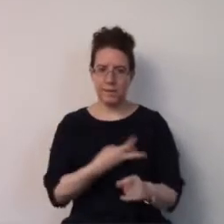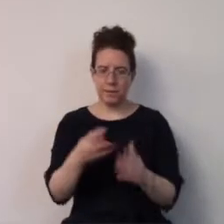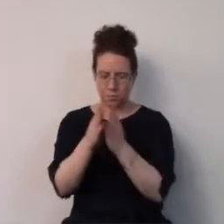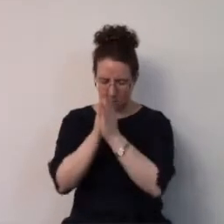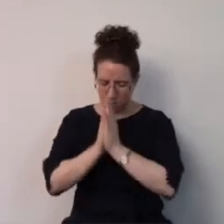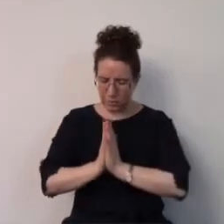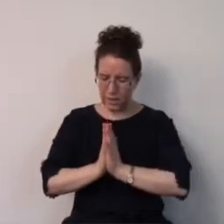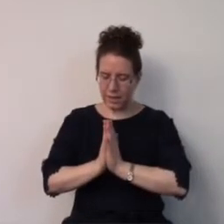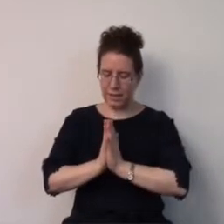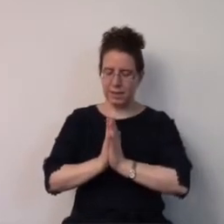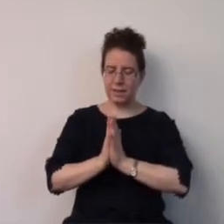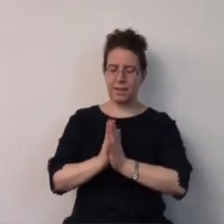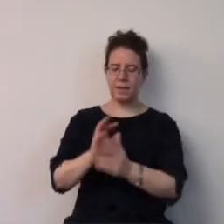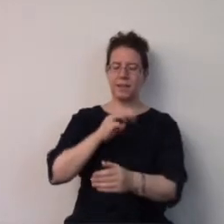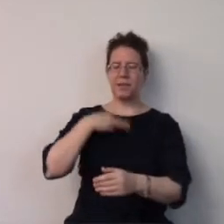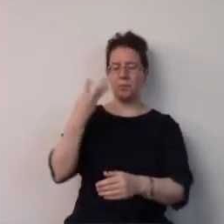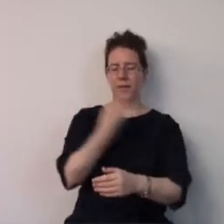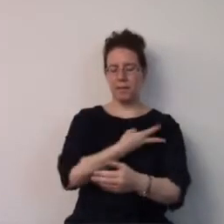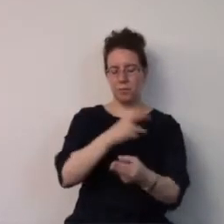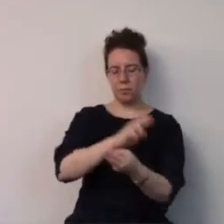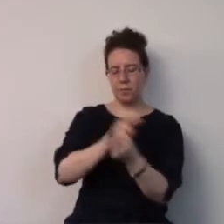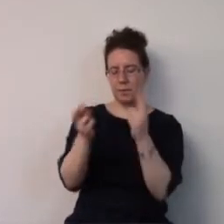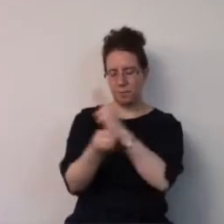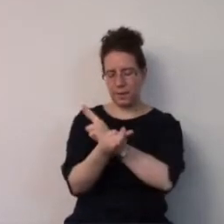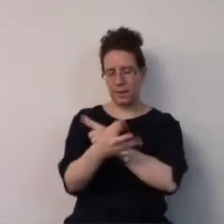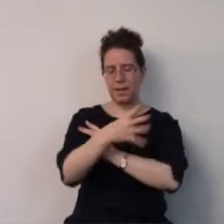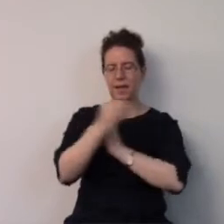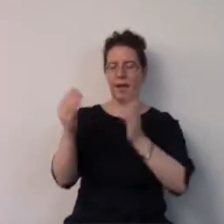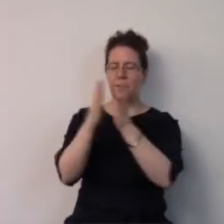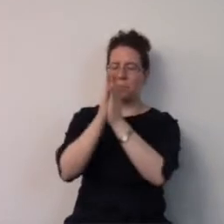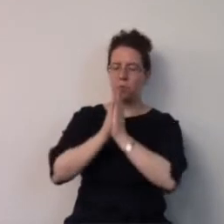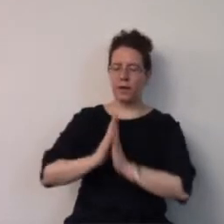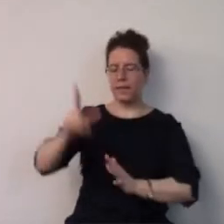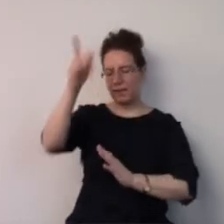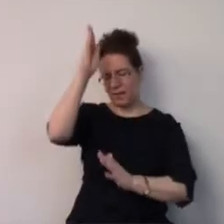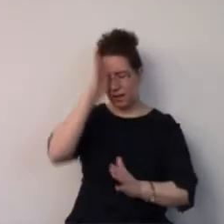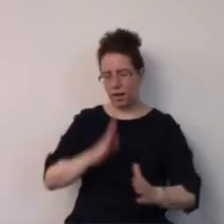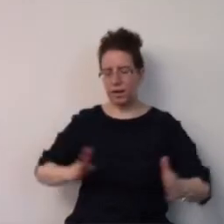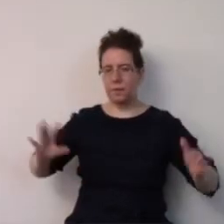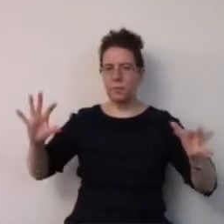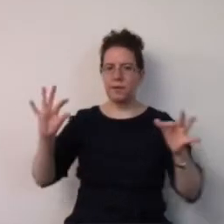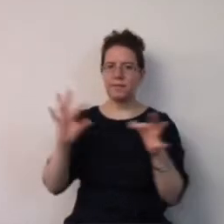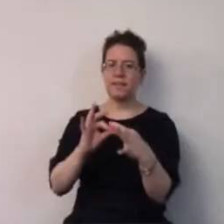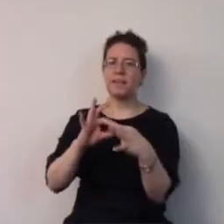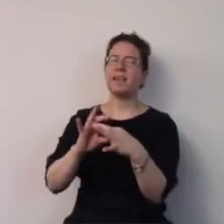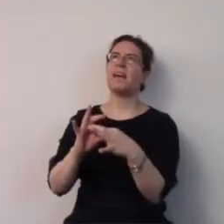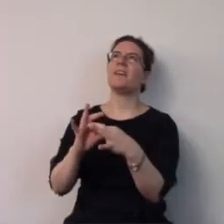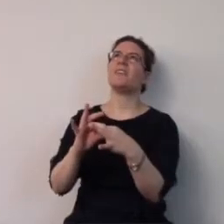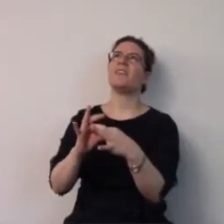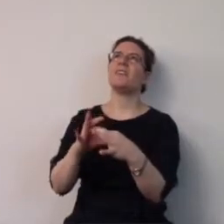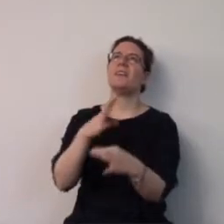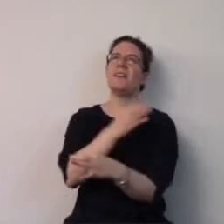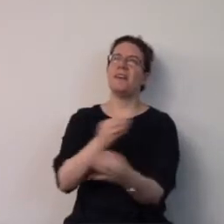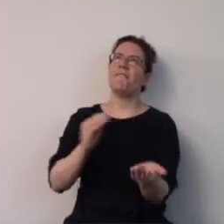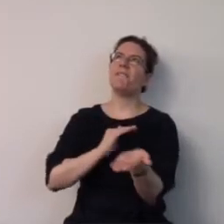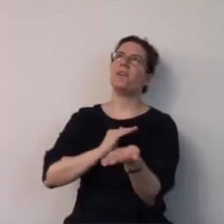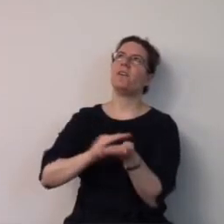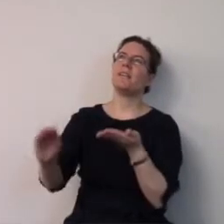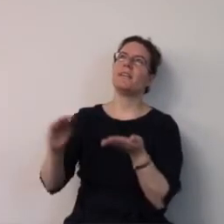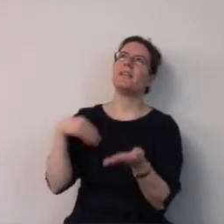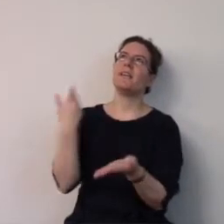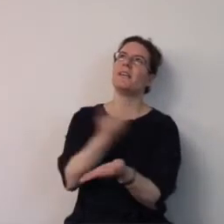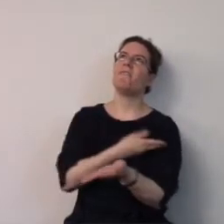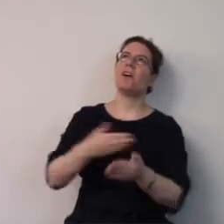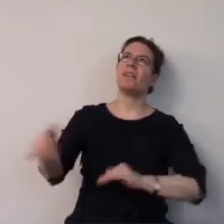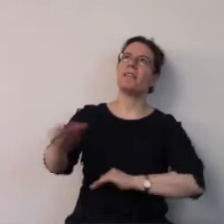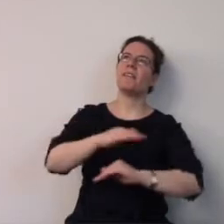not saying anything about the aborted babies, as Brother Smith reminded us the other night. I don't want to go